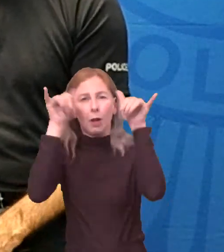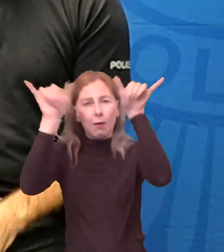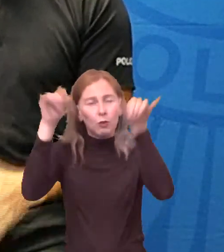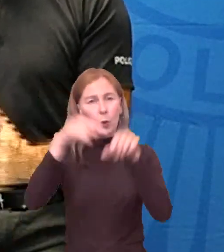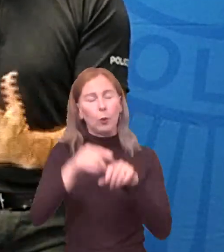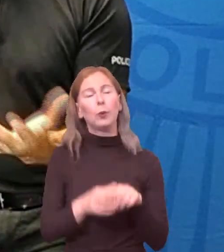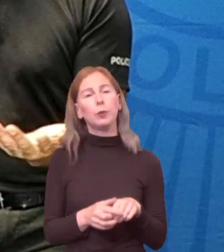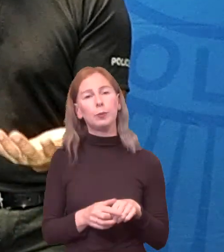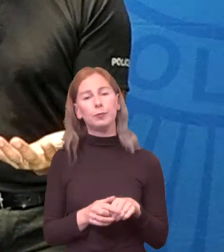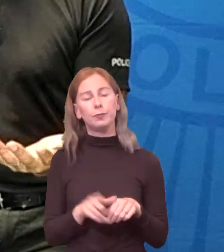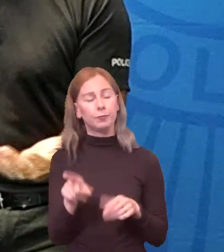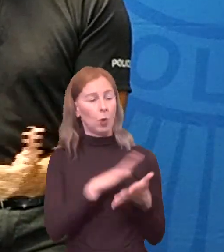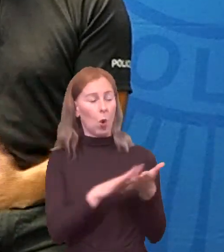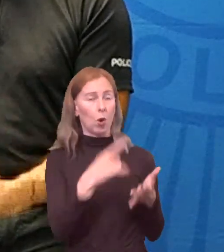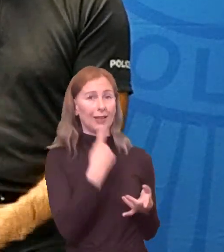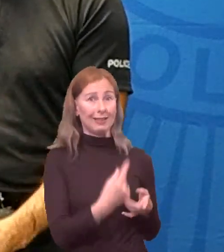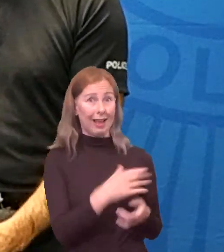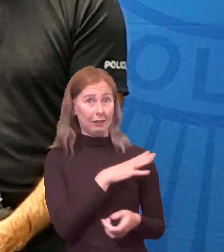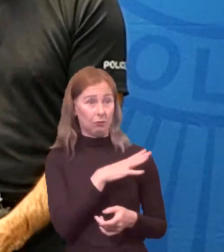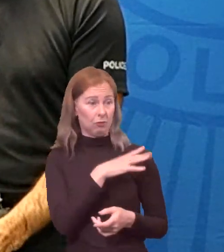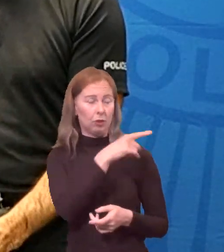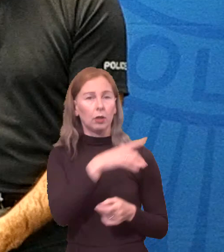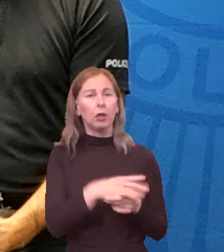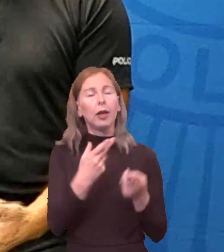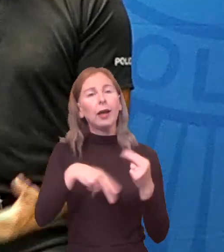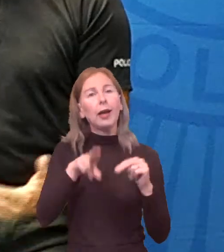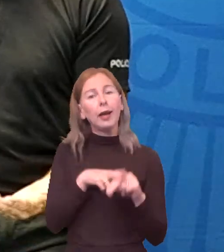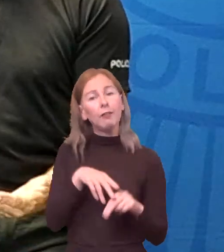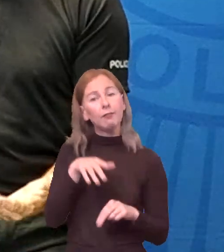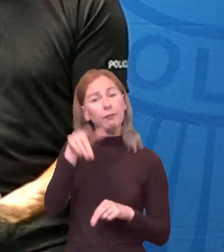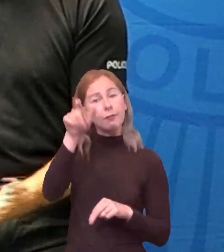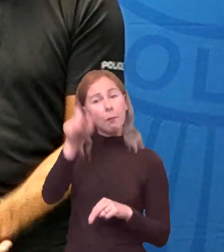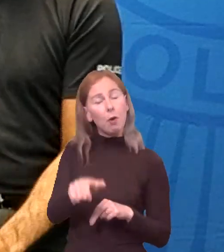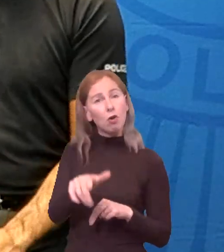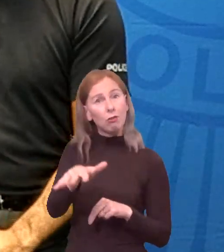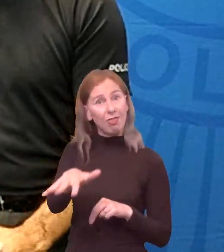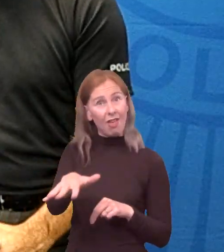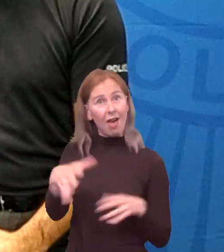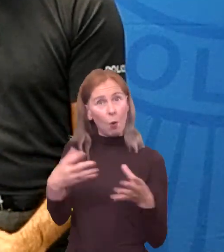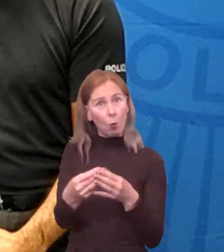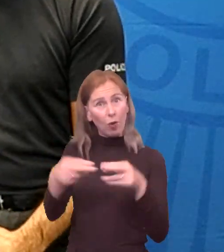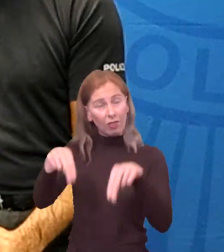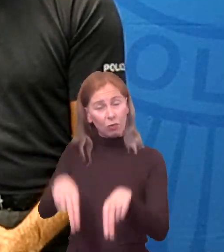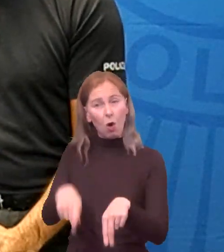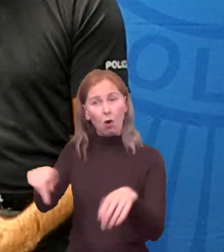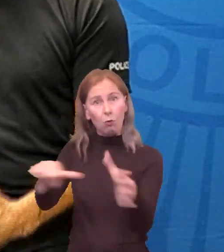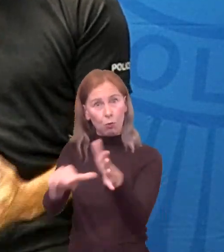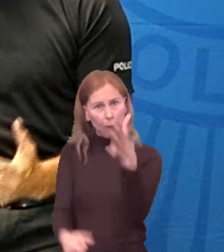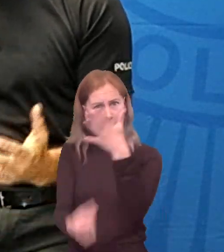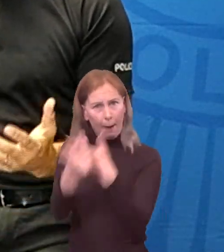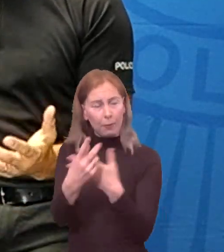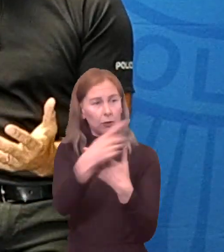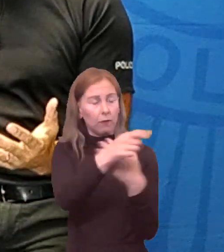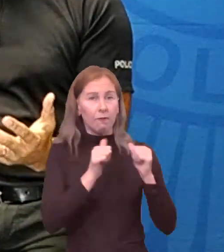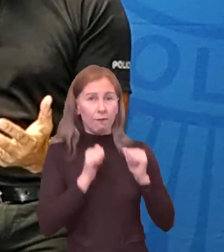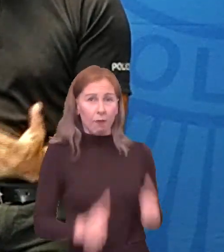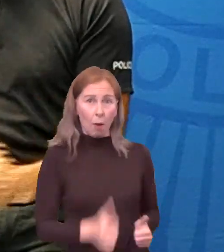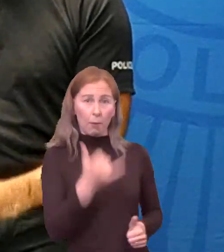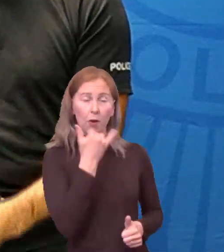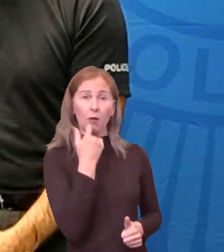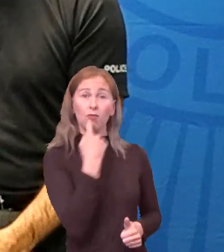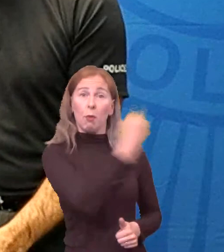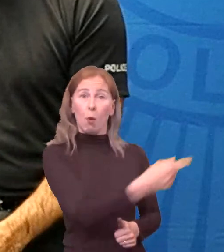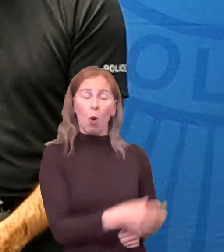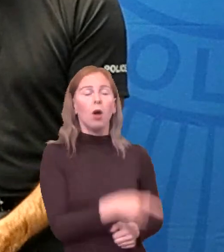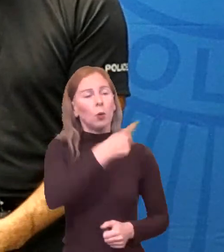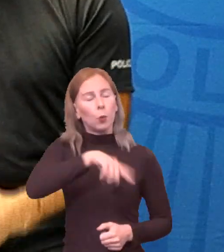attend if that person is still there with the dog and the landowner or farmer needs some assistance. Of course, the difficulty is that